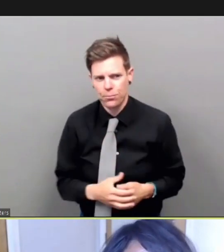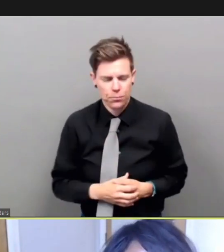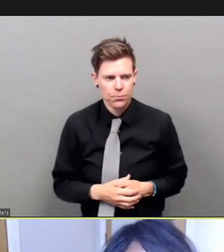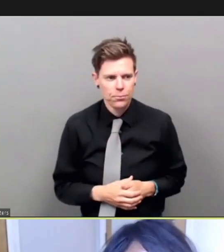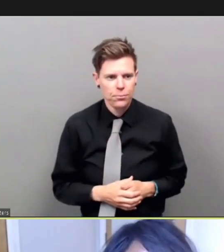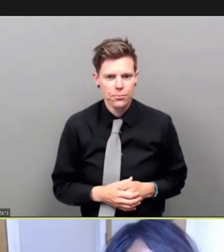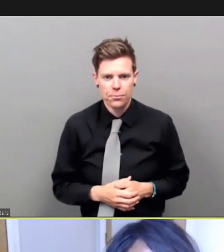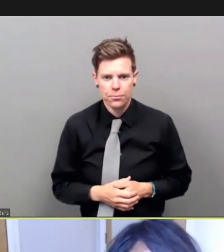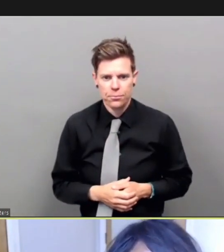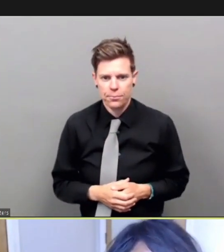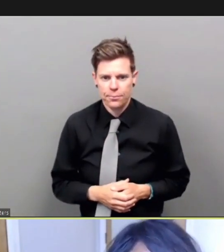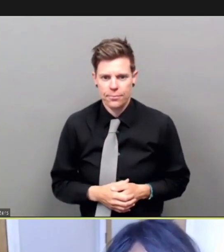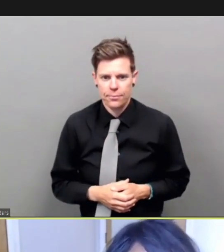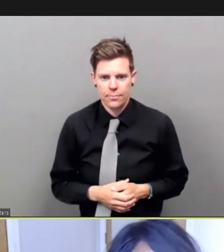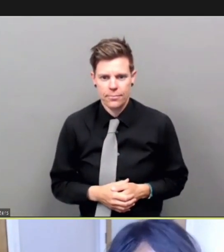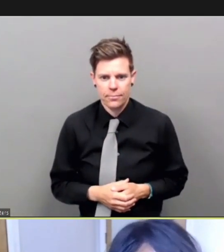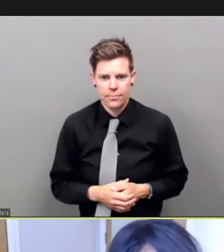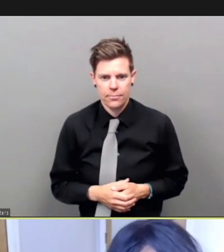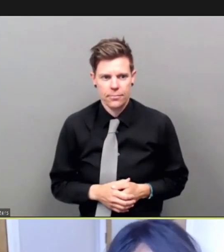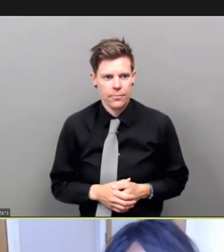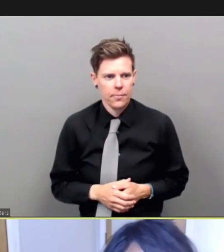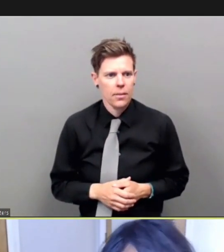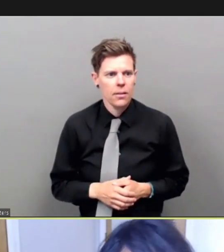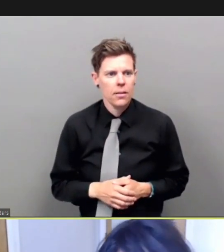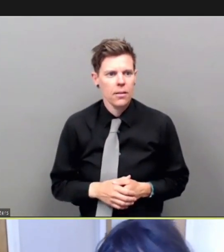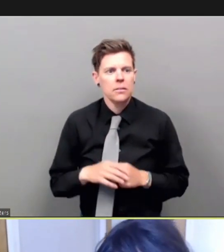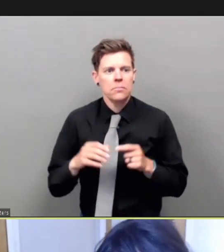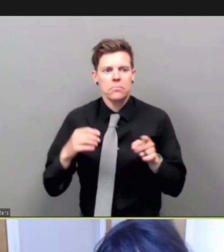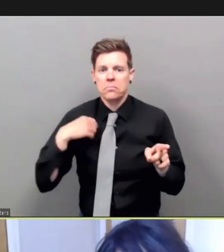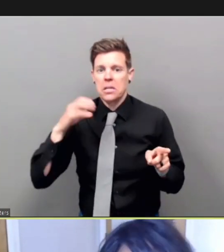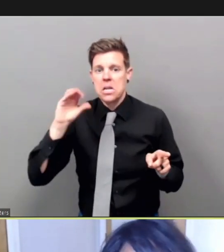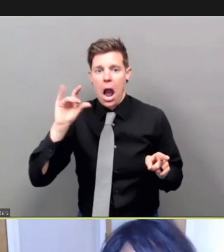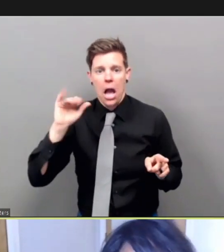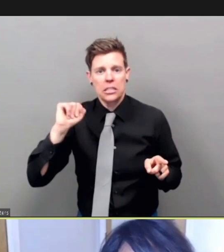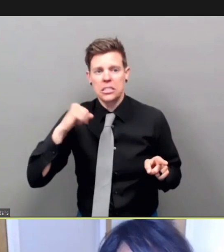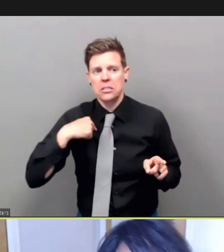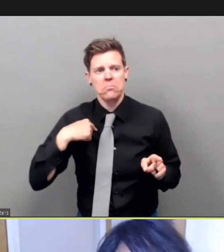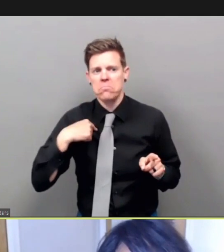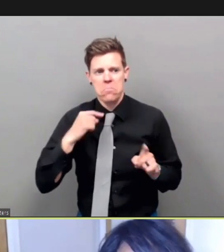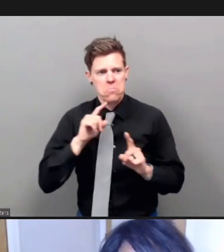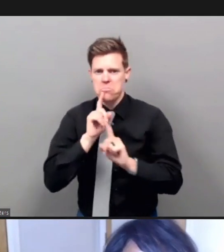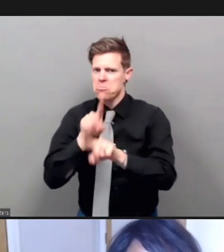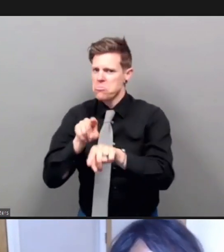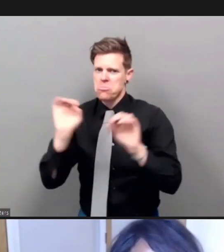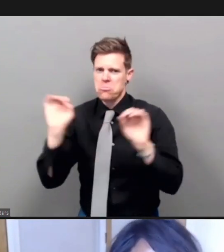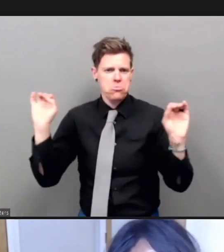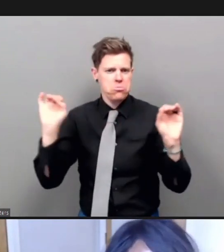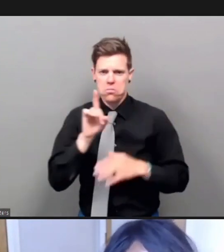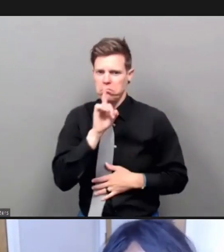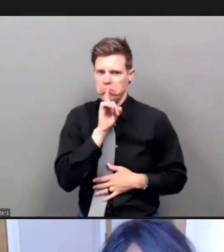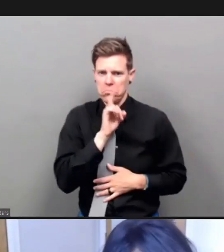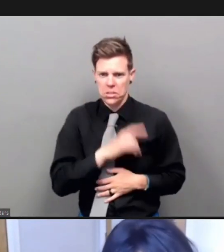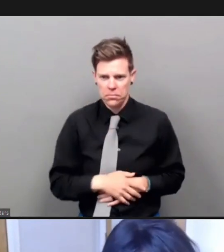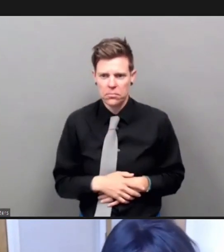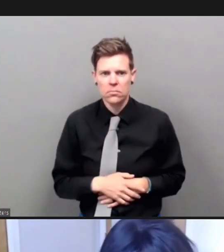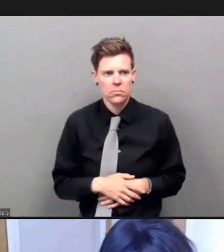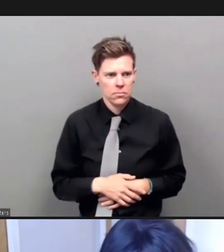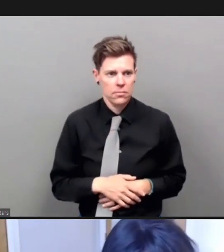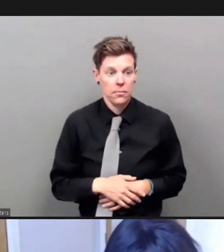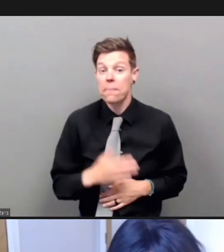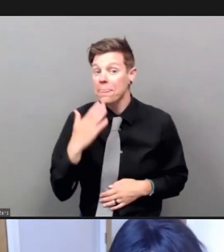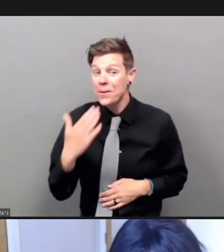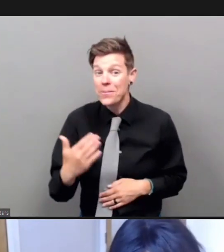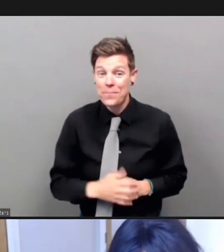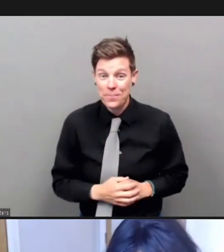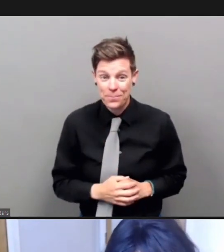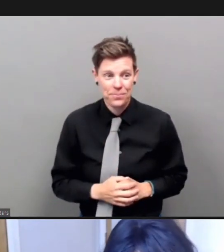And I don't have anything to add. I agree with everything that's been stated, so thank you. Thank you, everyone. Okay,